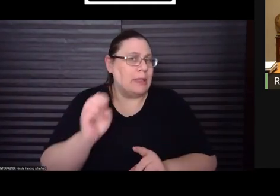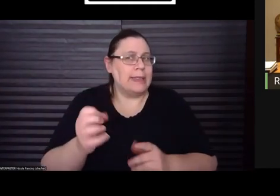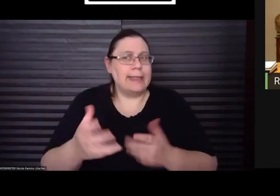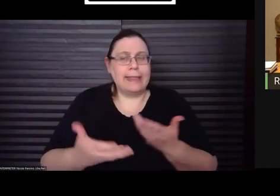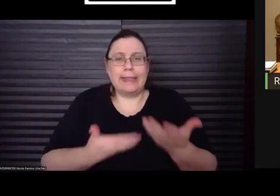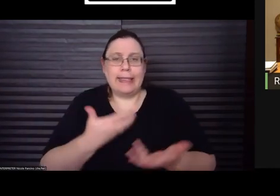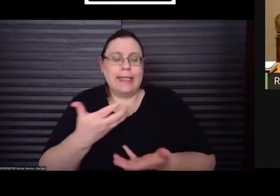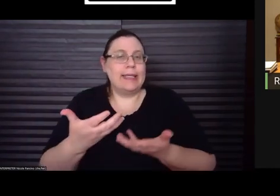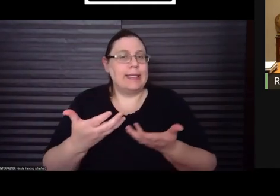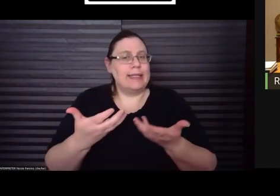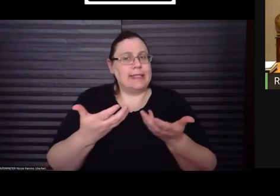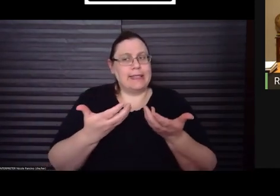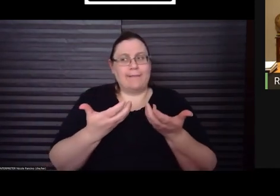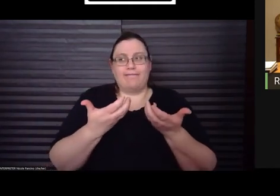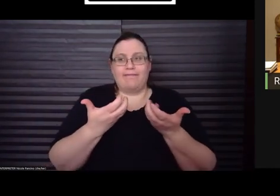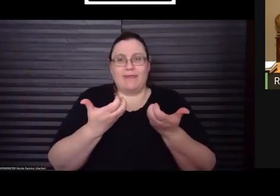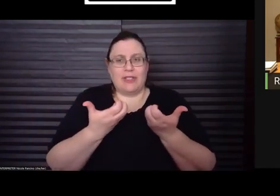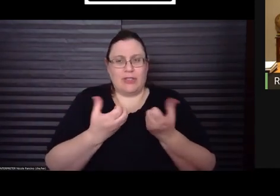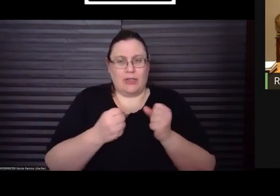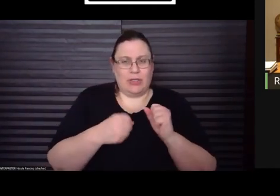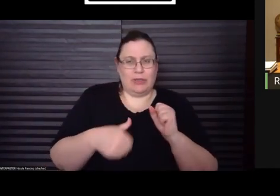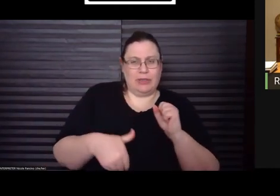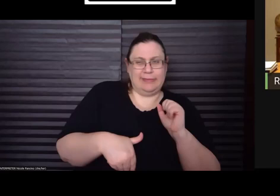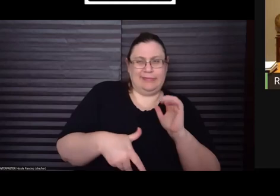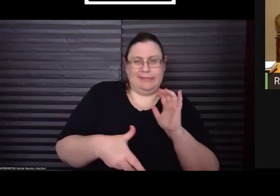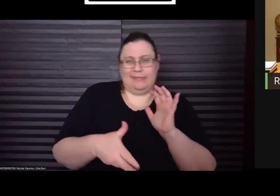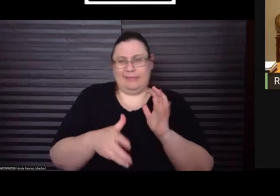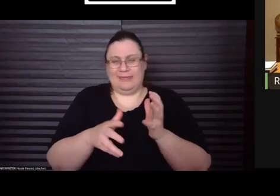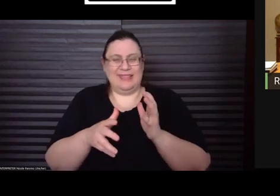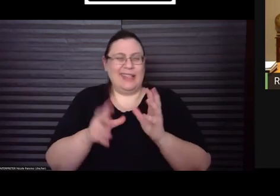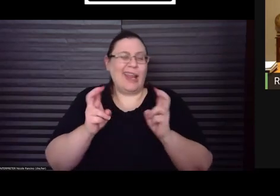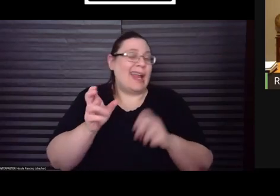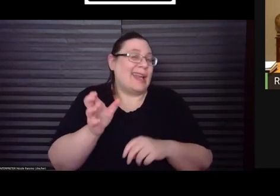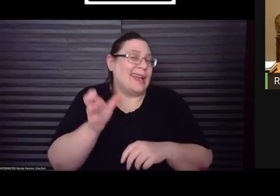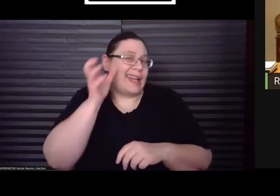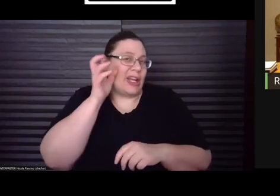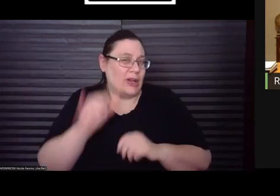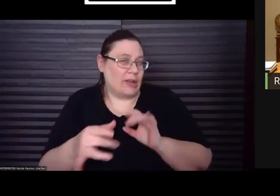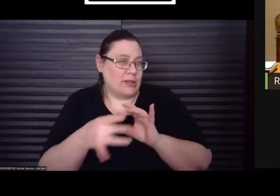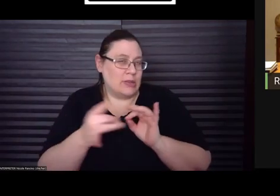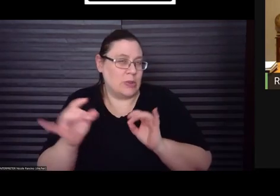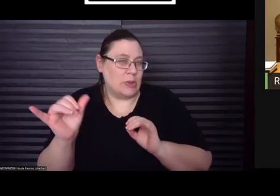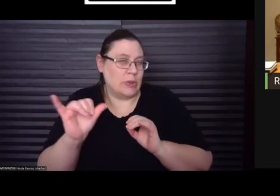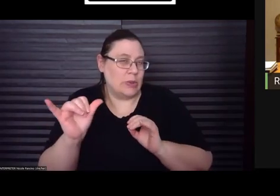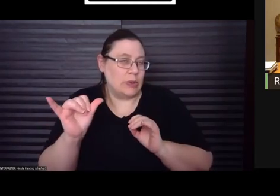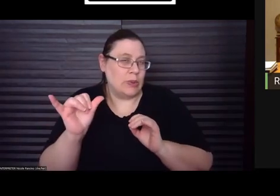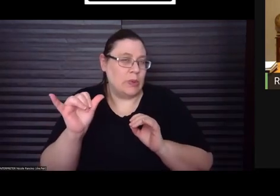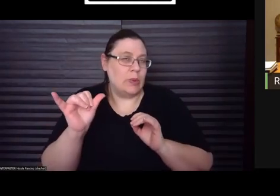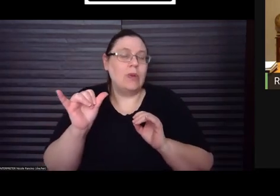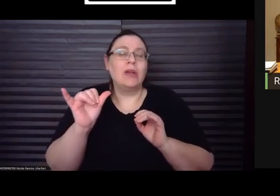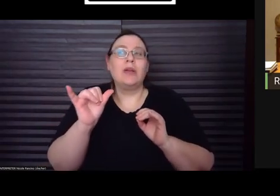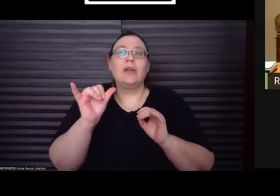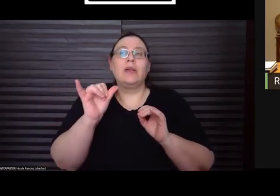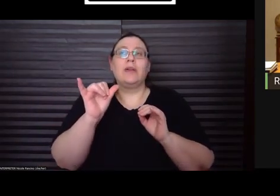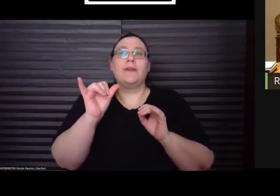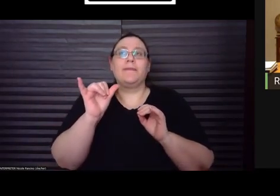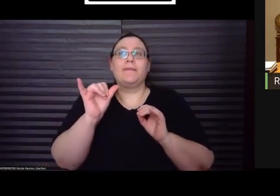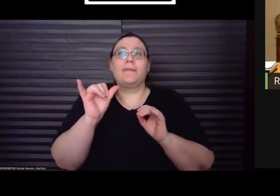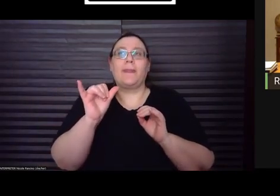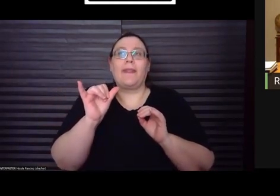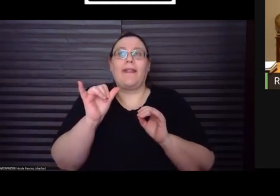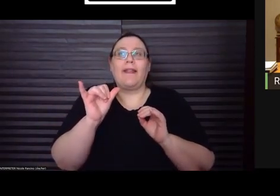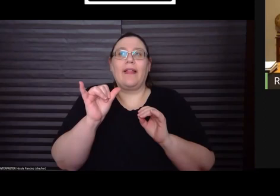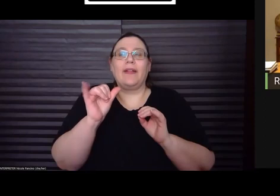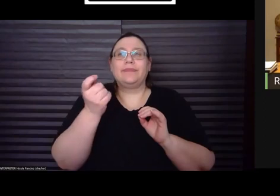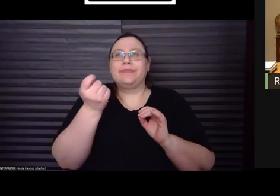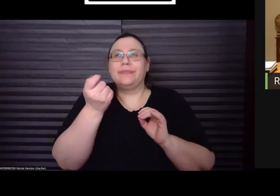So, you know, it's trying to kind of intuit and hear the story too. And so it kind of makes some,